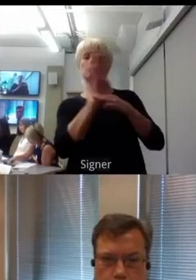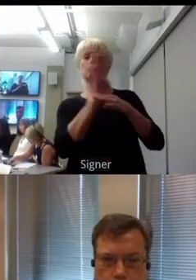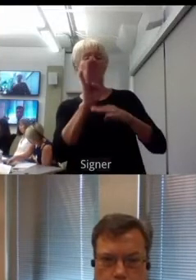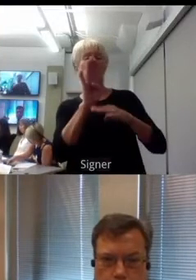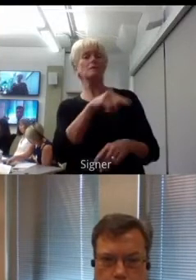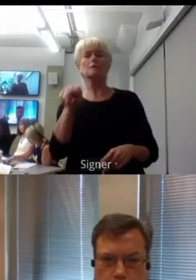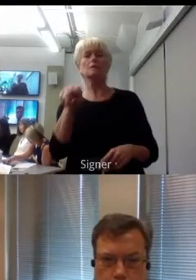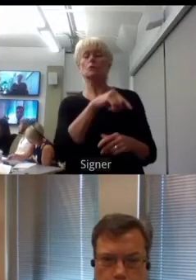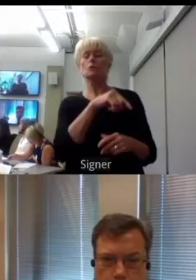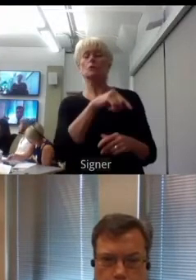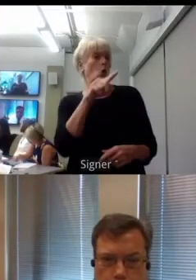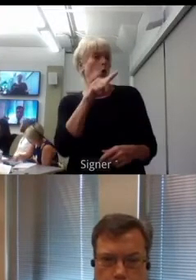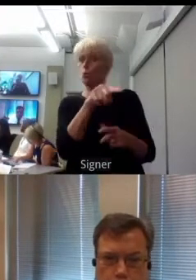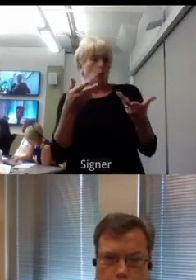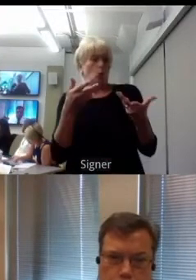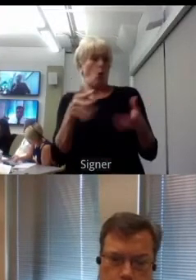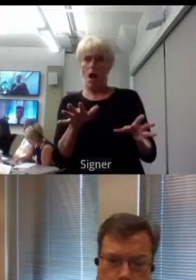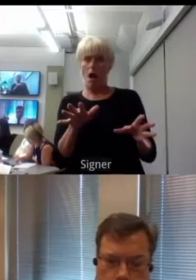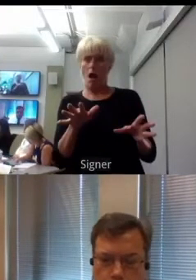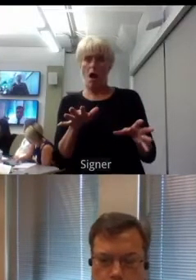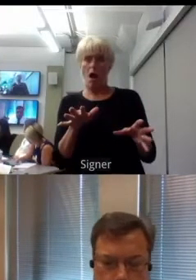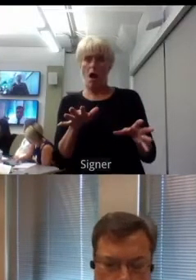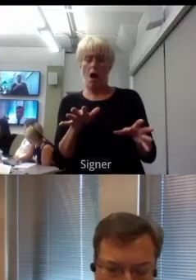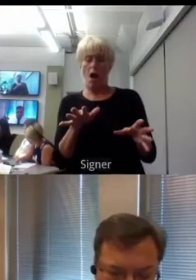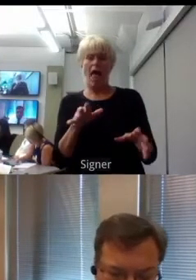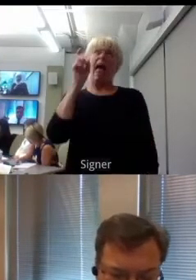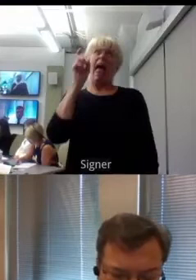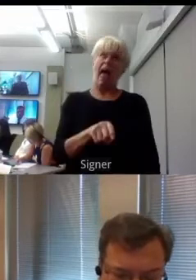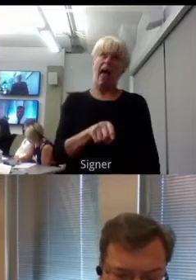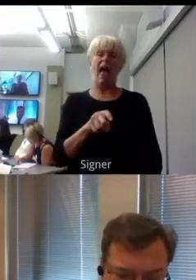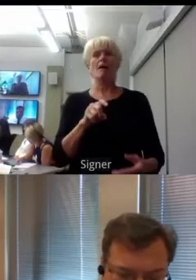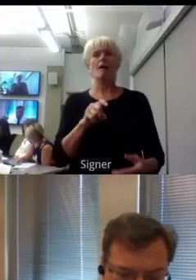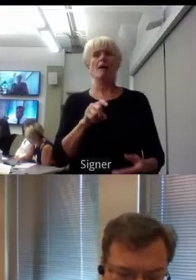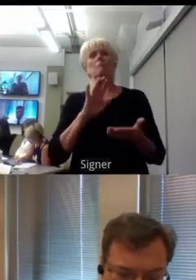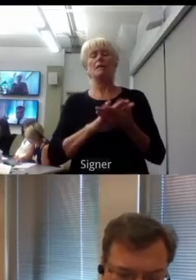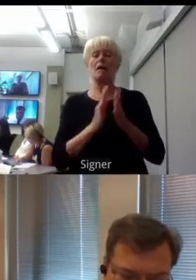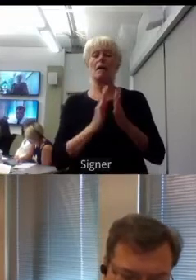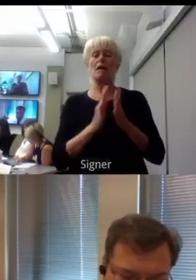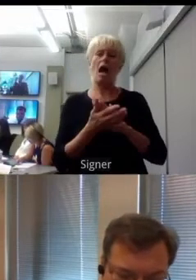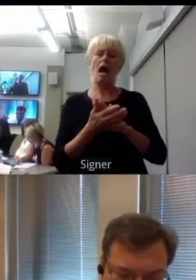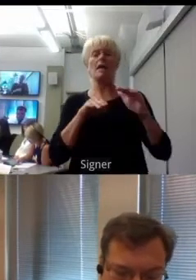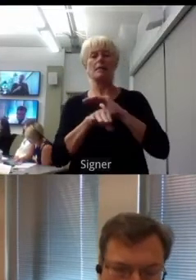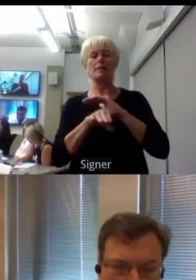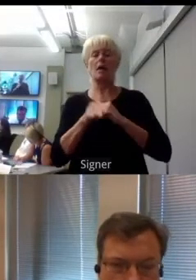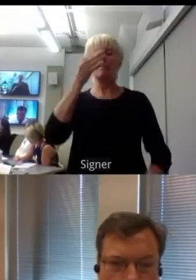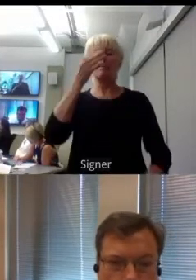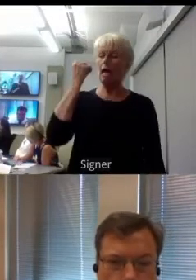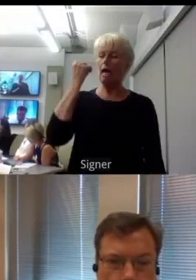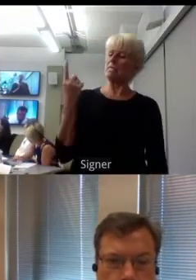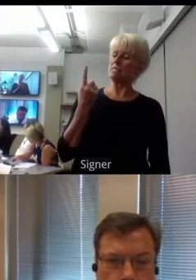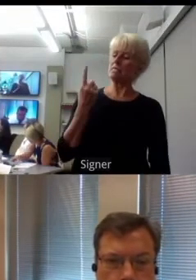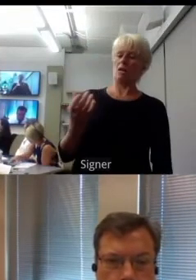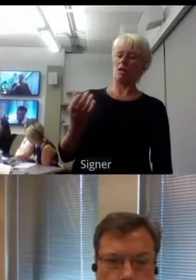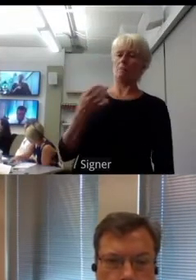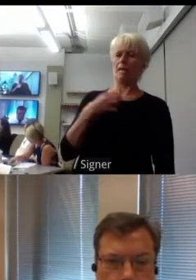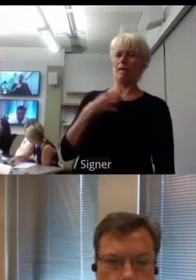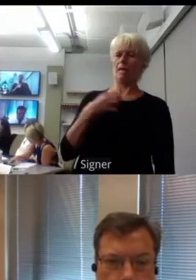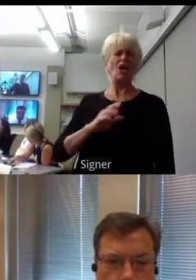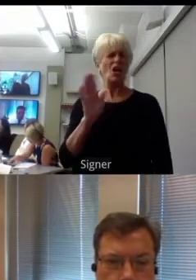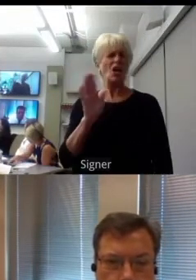yourselves accessible in response to a complaint, in response to a human rights complaint that could bring you negative publicity, that is going to